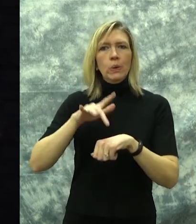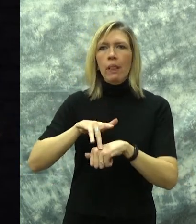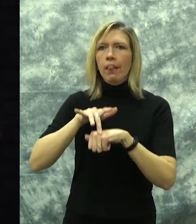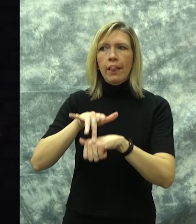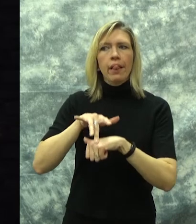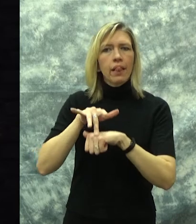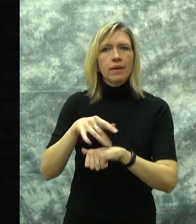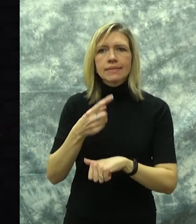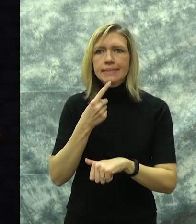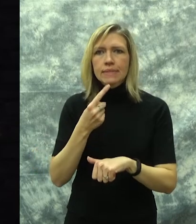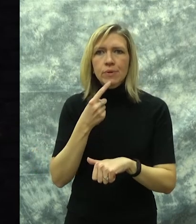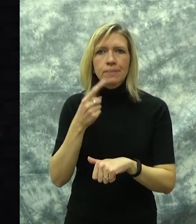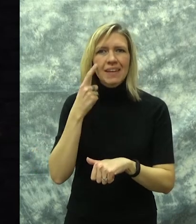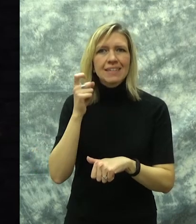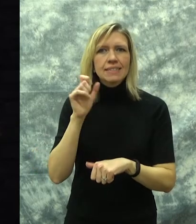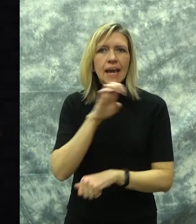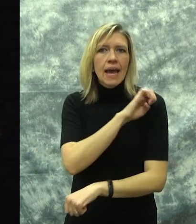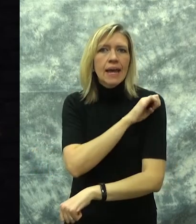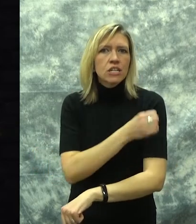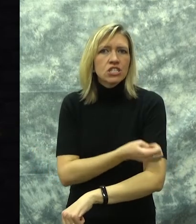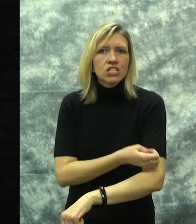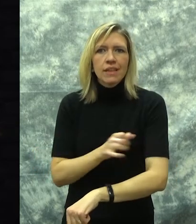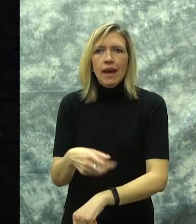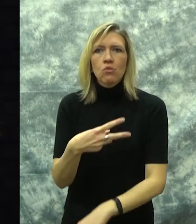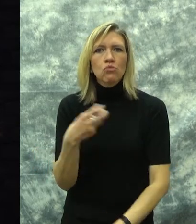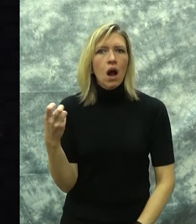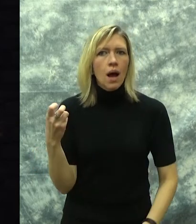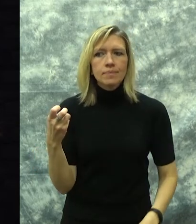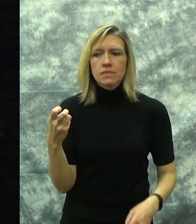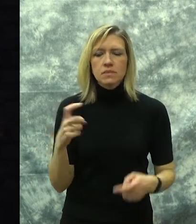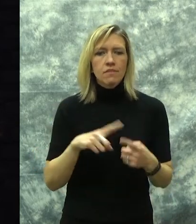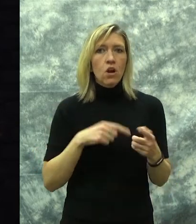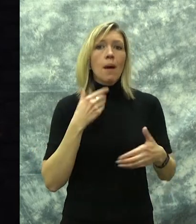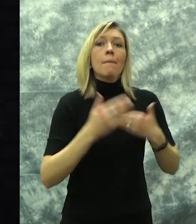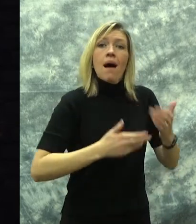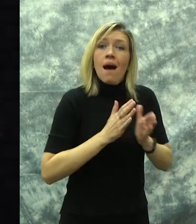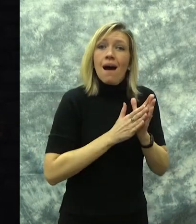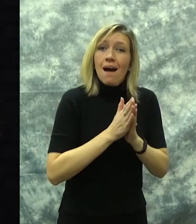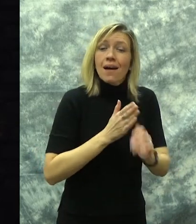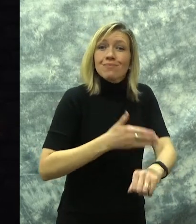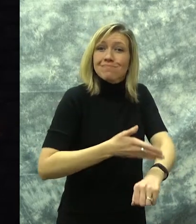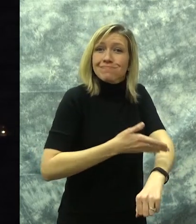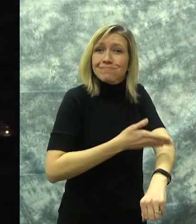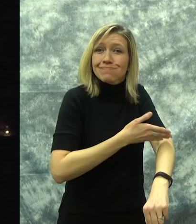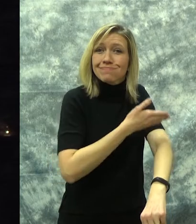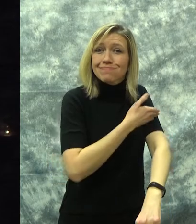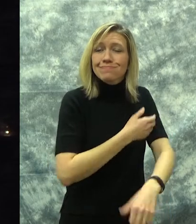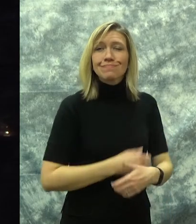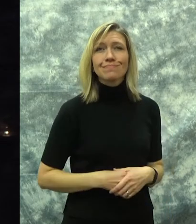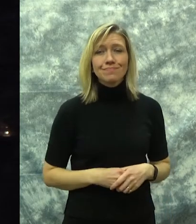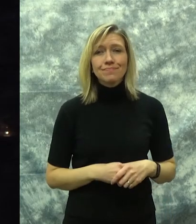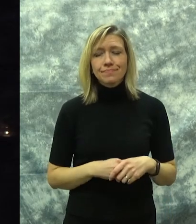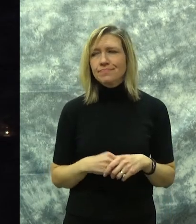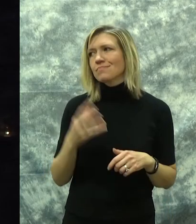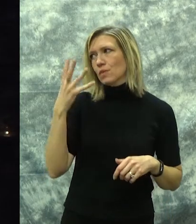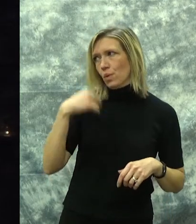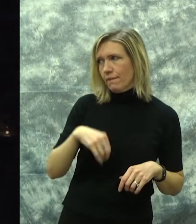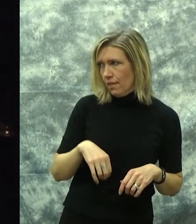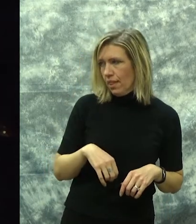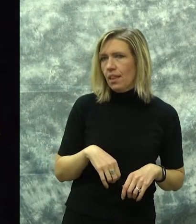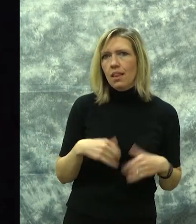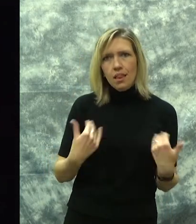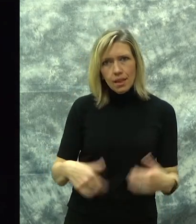that robs from the momentum of continuing to complete and grow in intentions. Beautiful, beautiful,